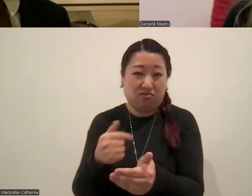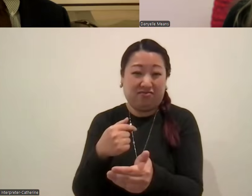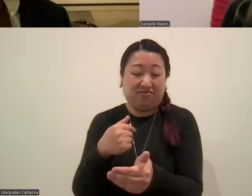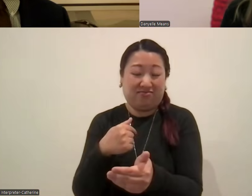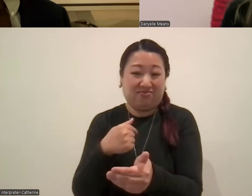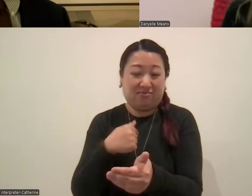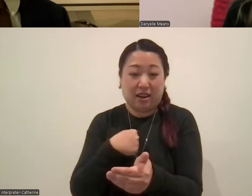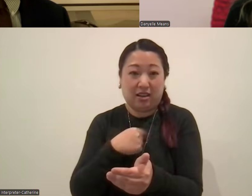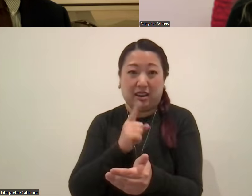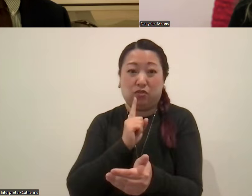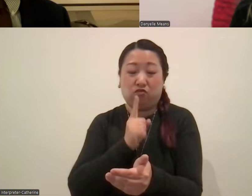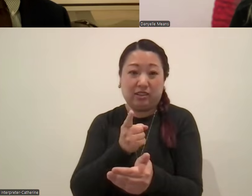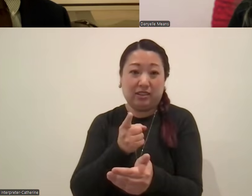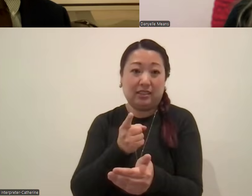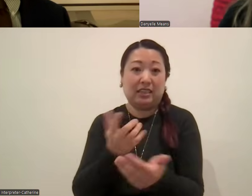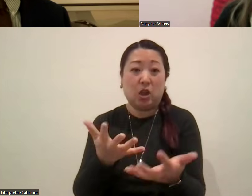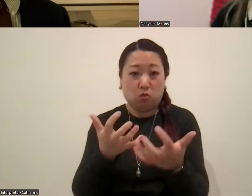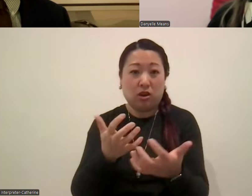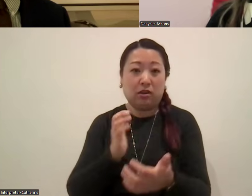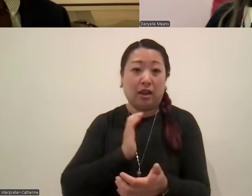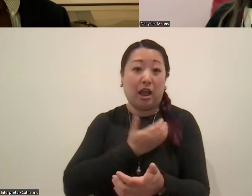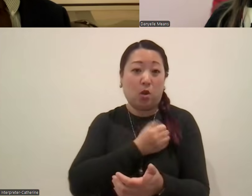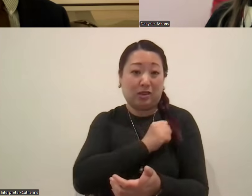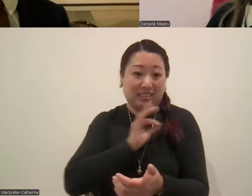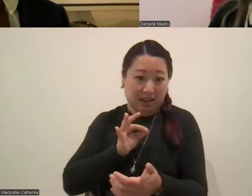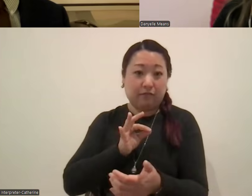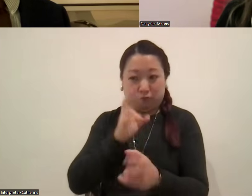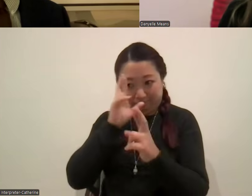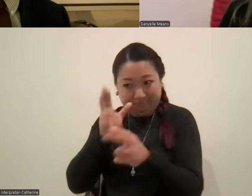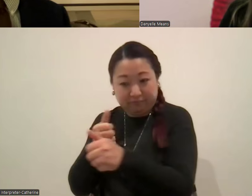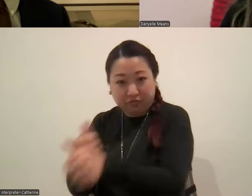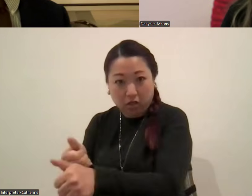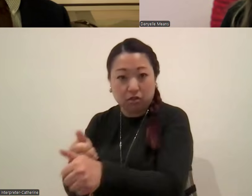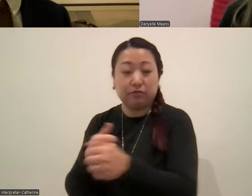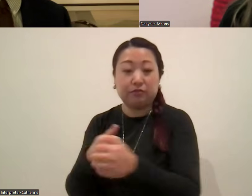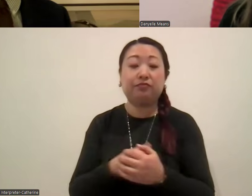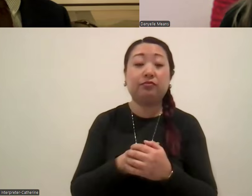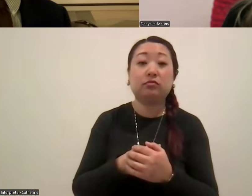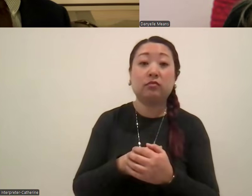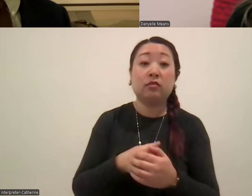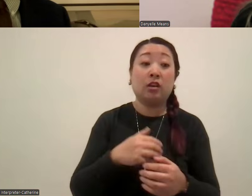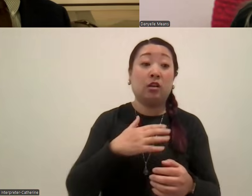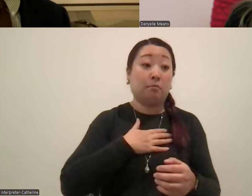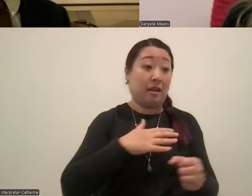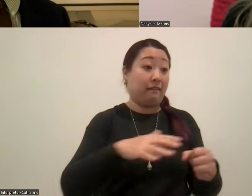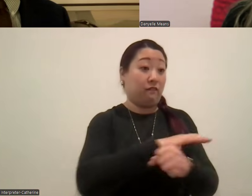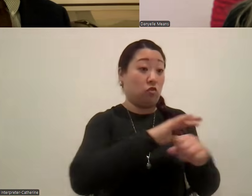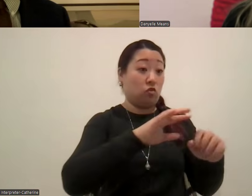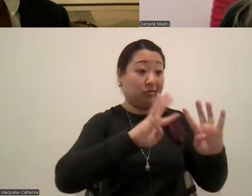really wanted our staff to follow. My entire staff is